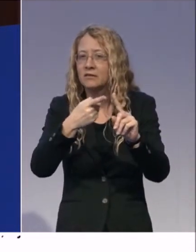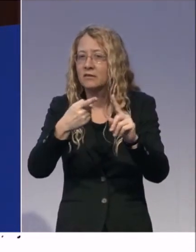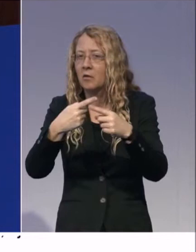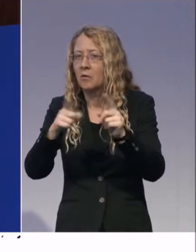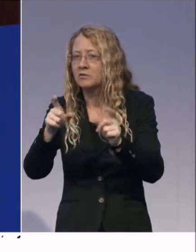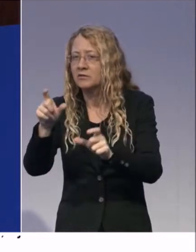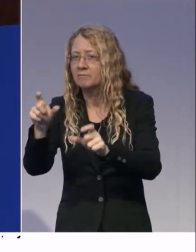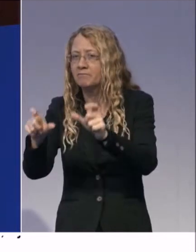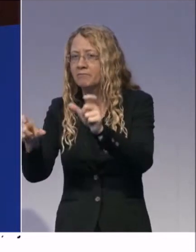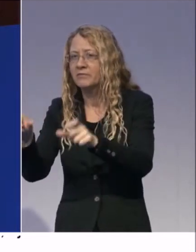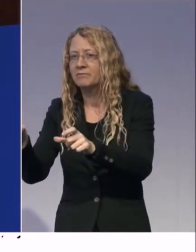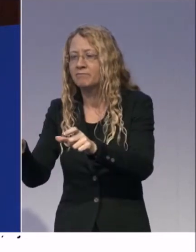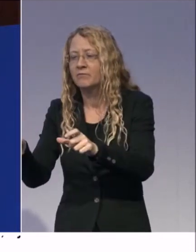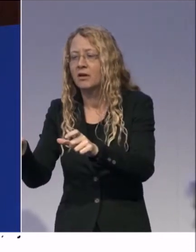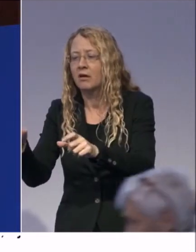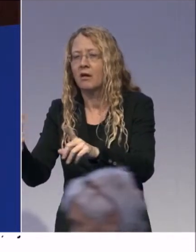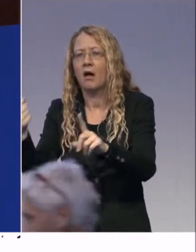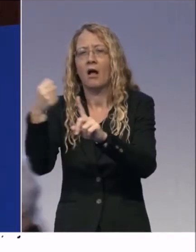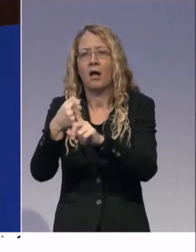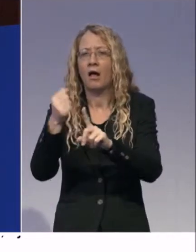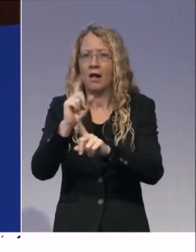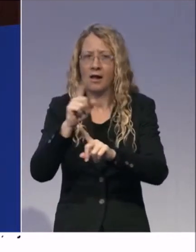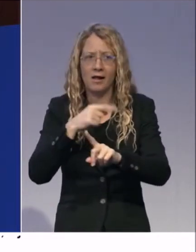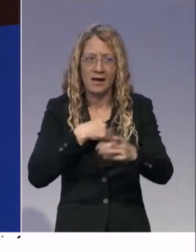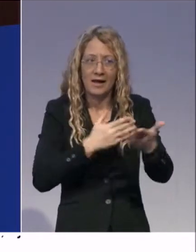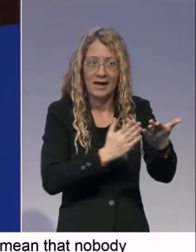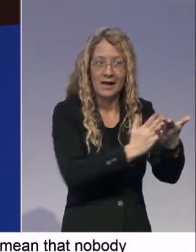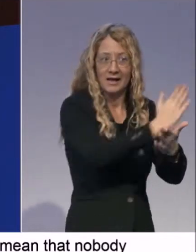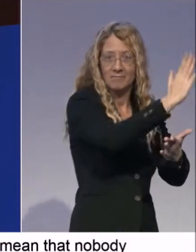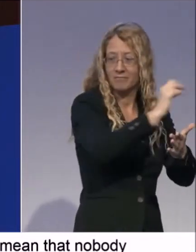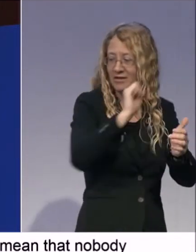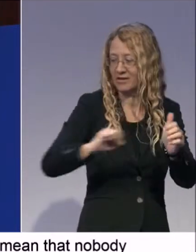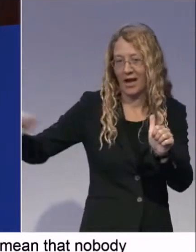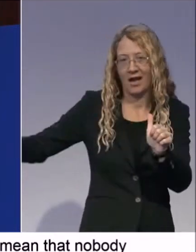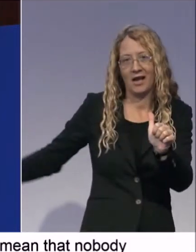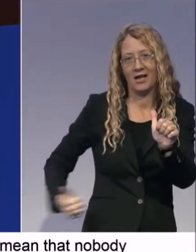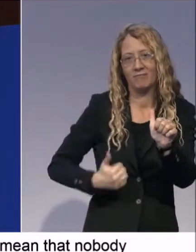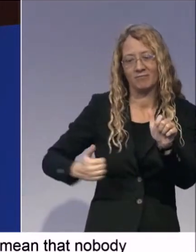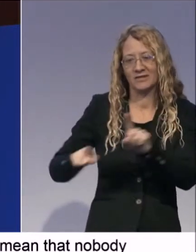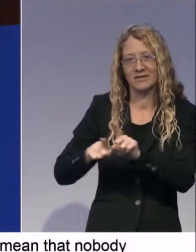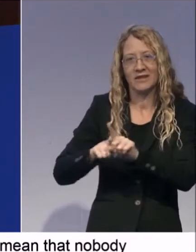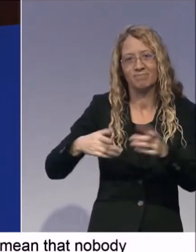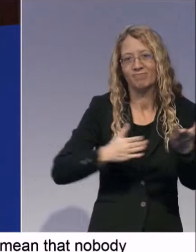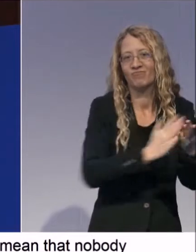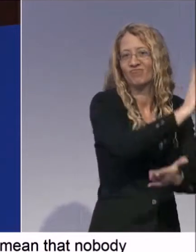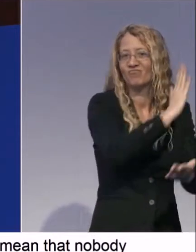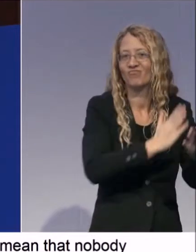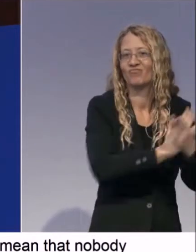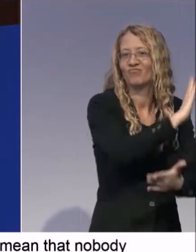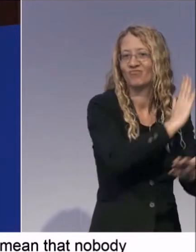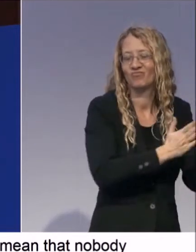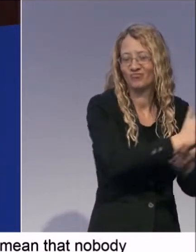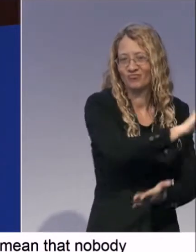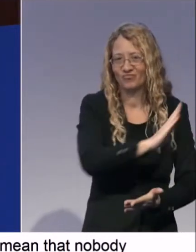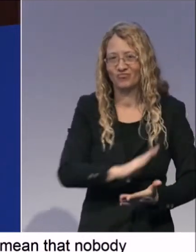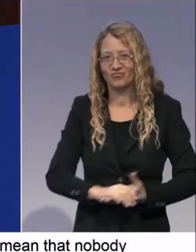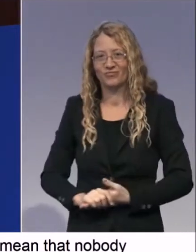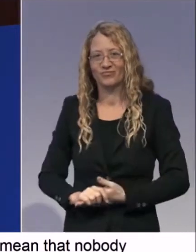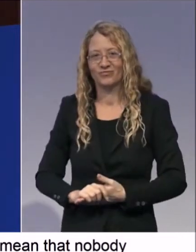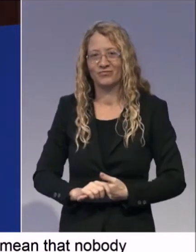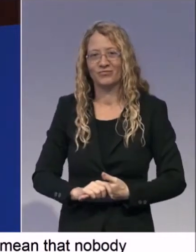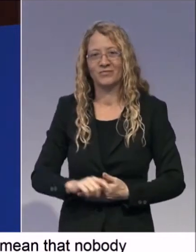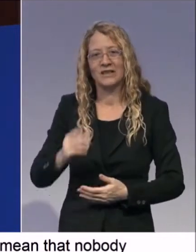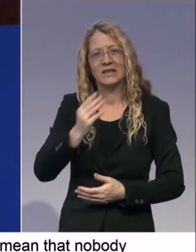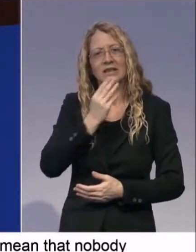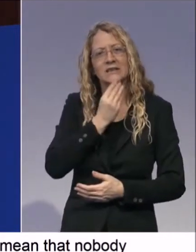Then I was invited through one of the organizations in Israel called